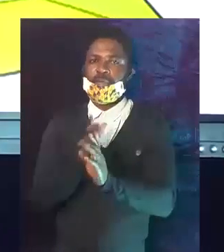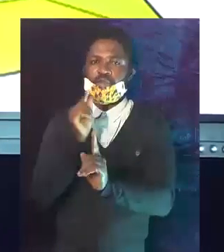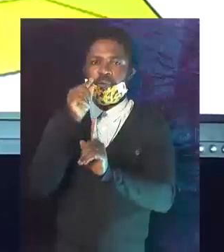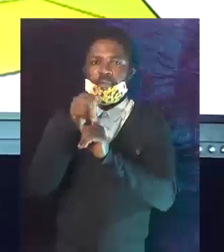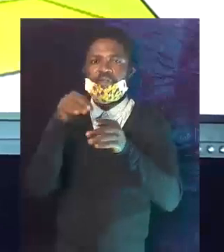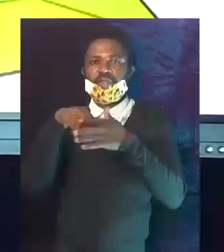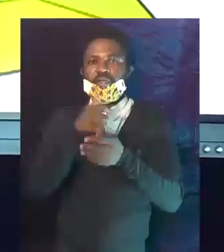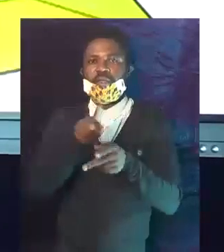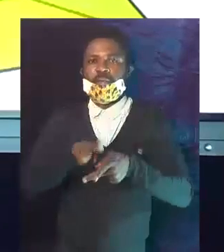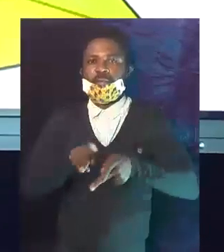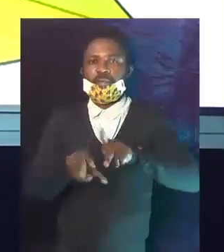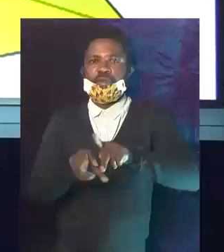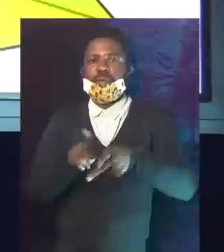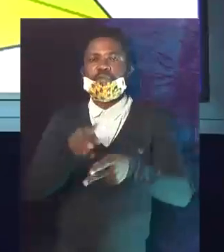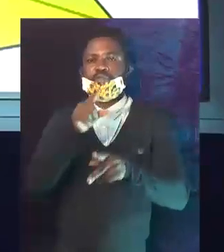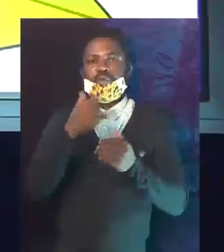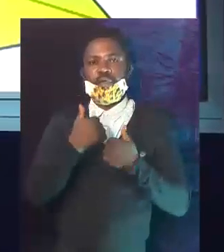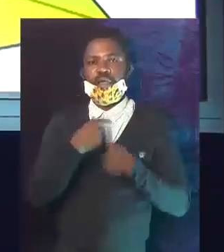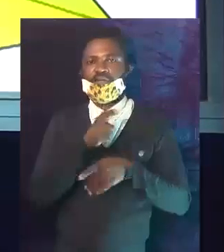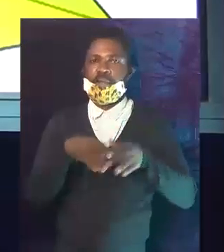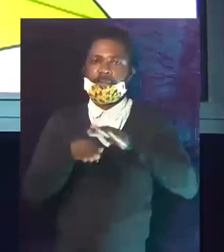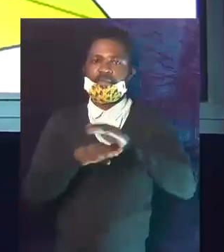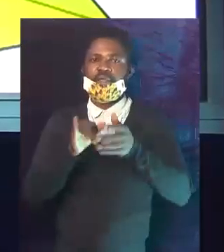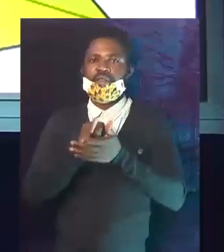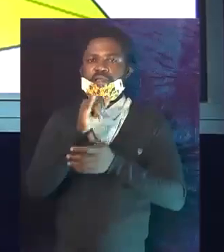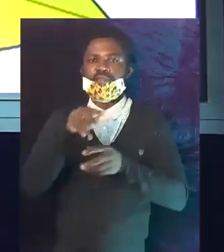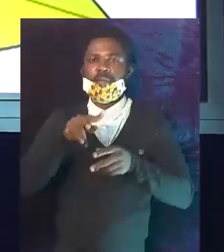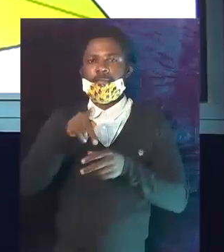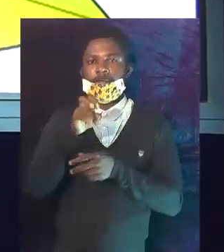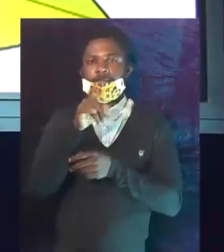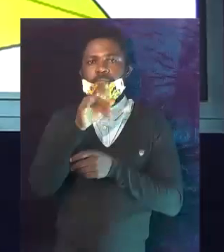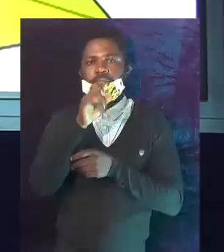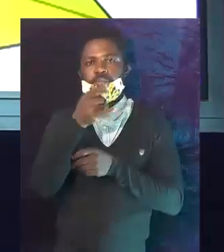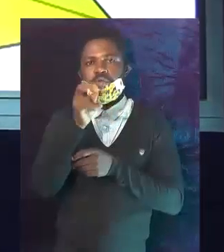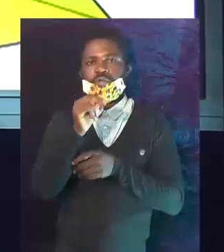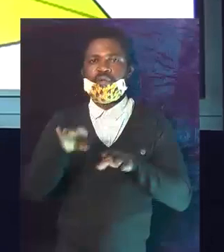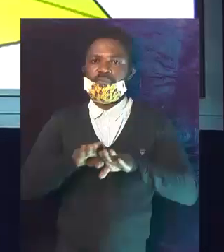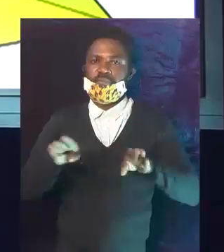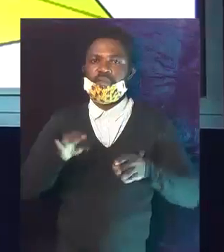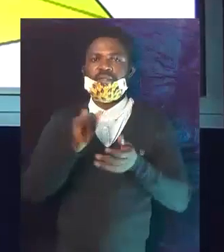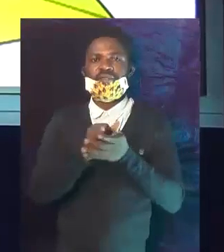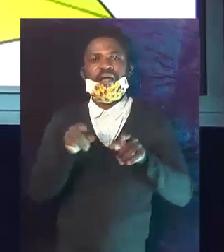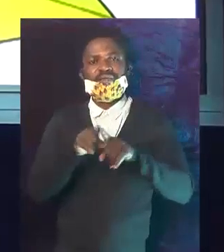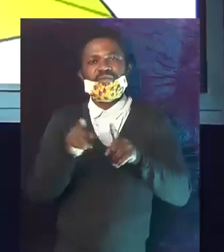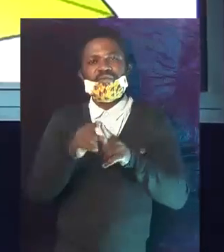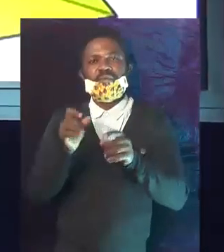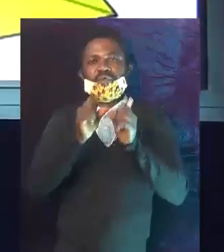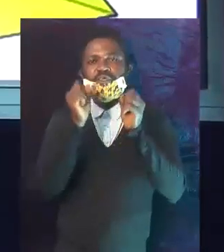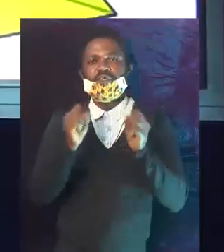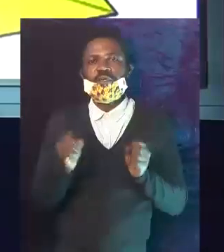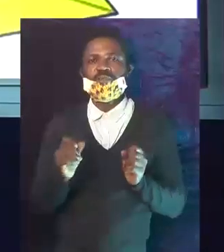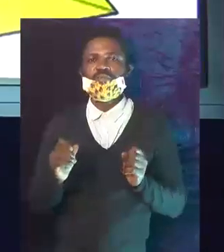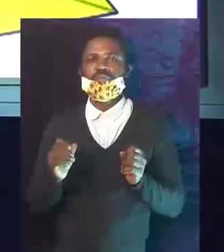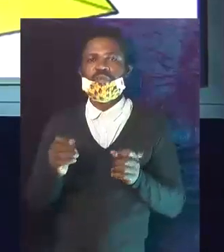In a pyramid, you have a base that is a polygon, it is flat. And then that same shape